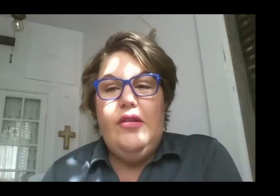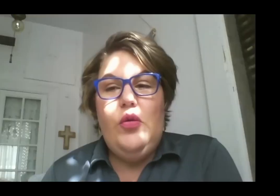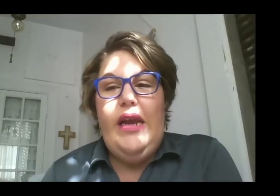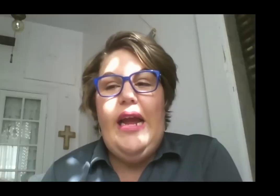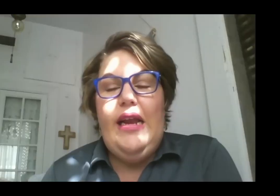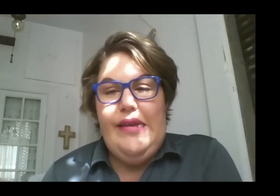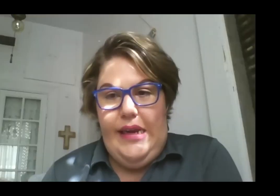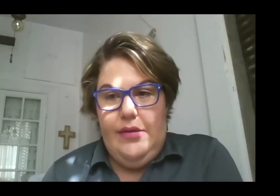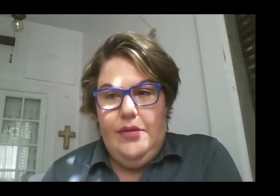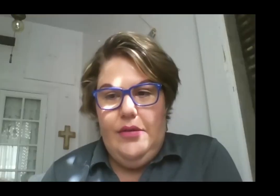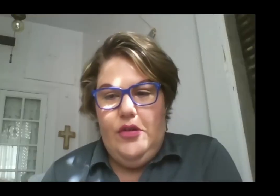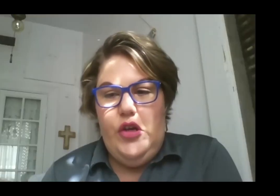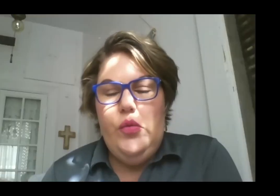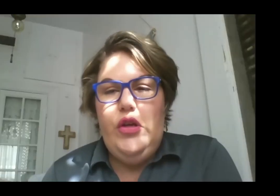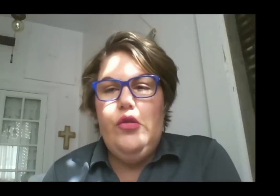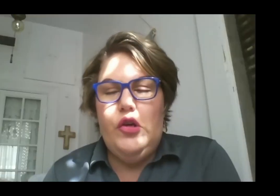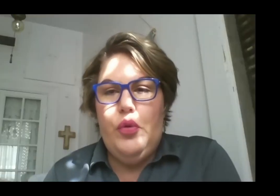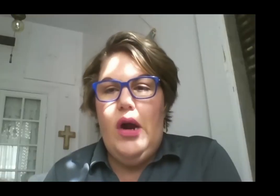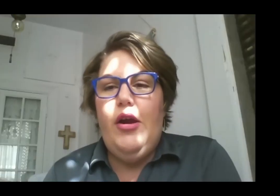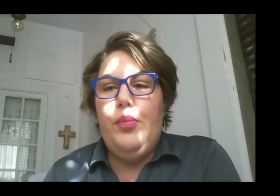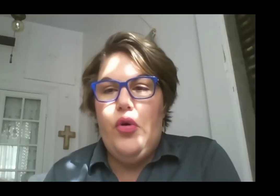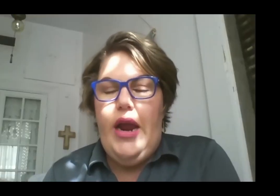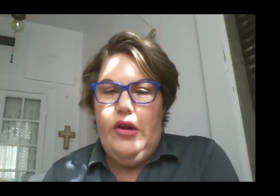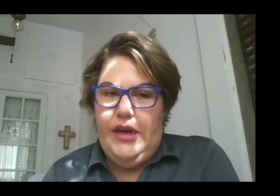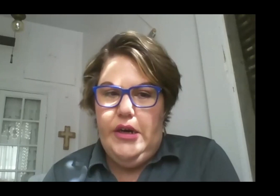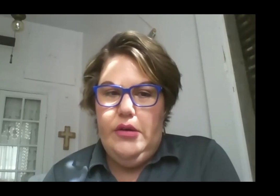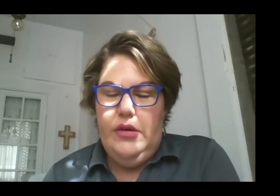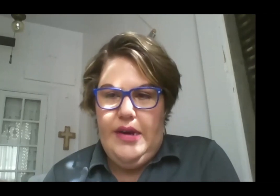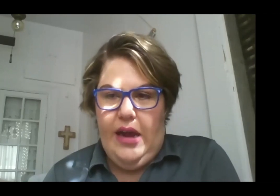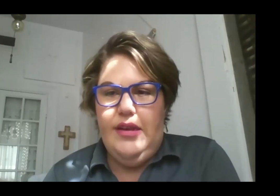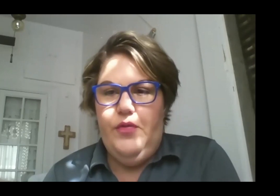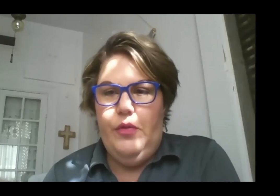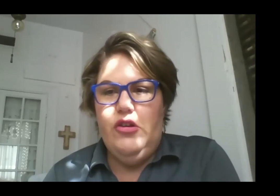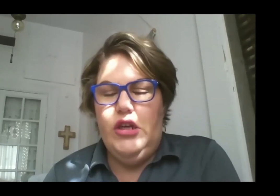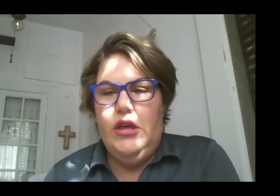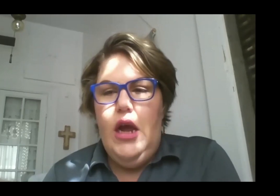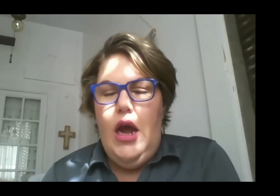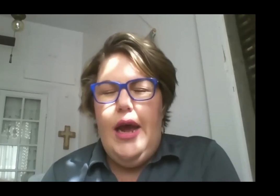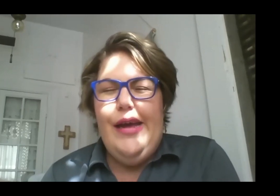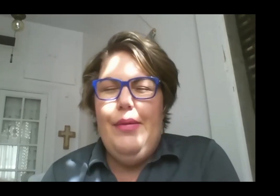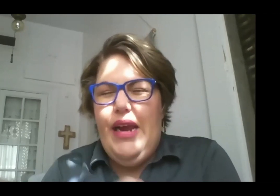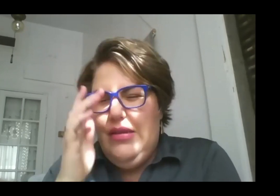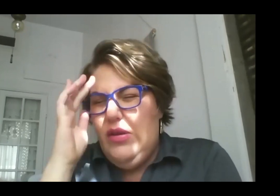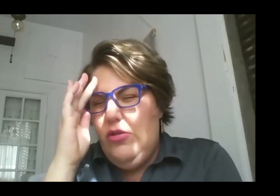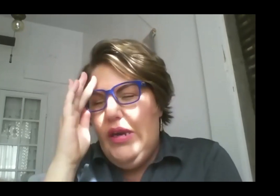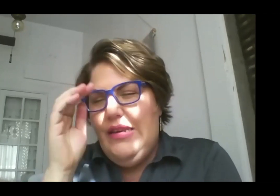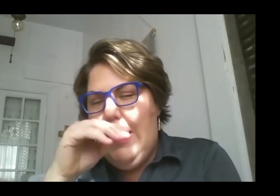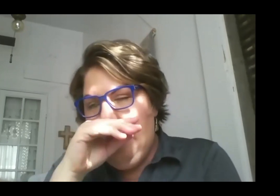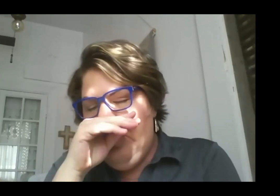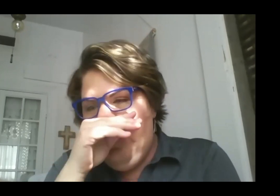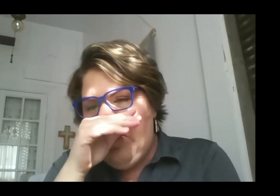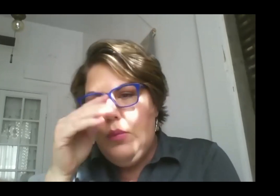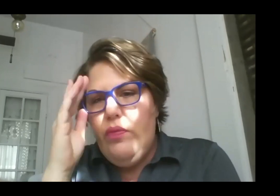it is 2018. So you will use your prior year tax information. I guess it was in